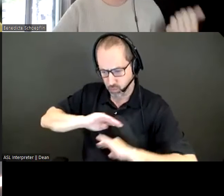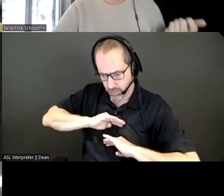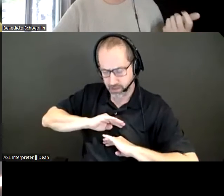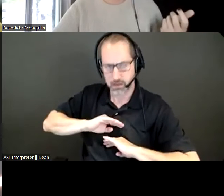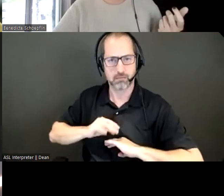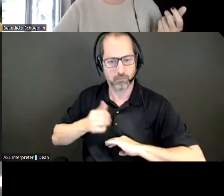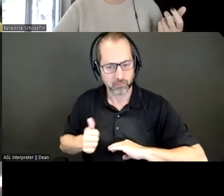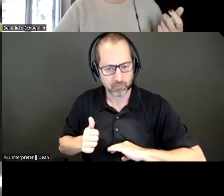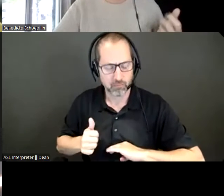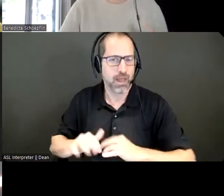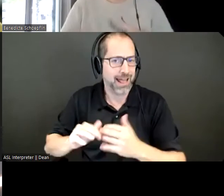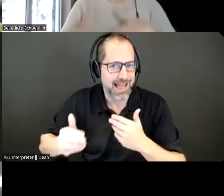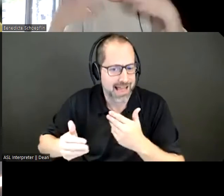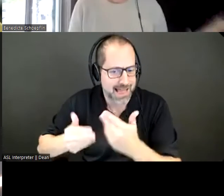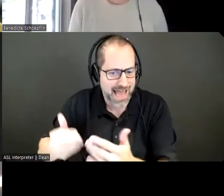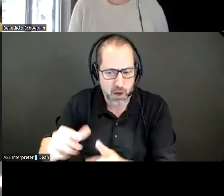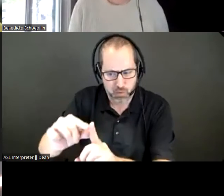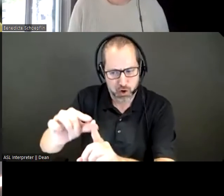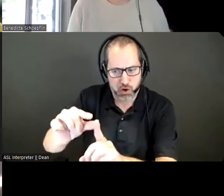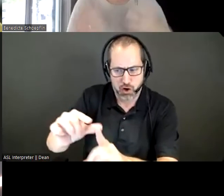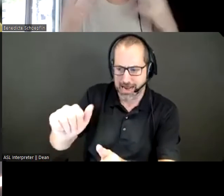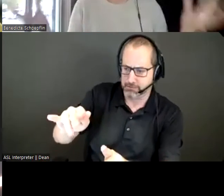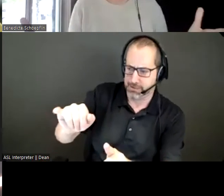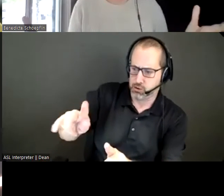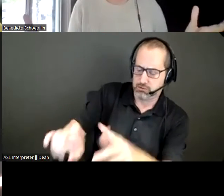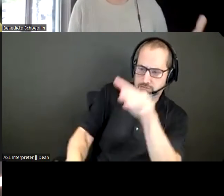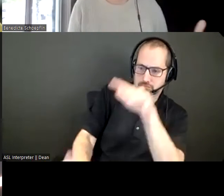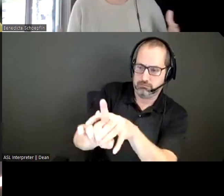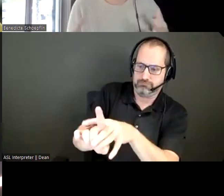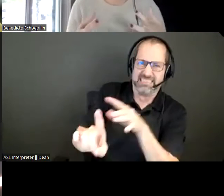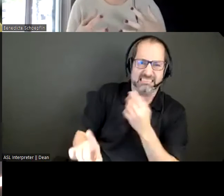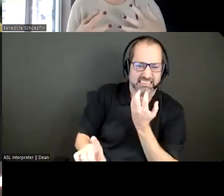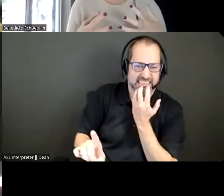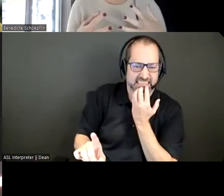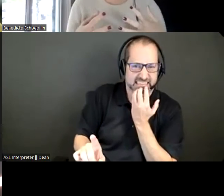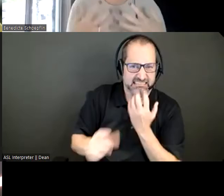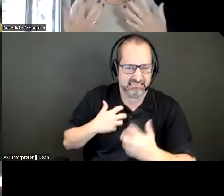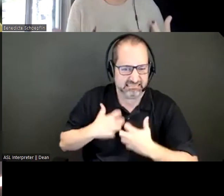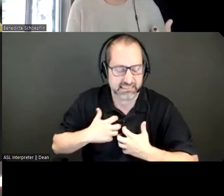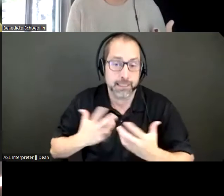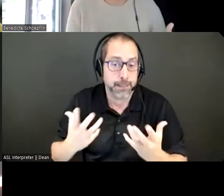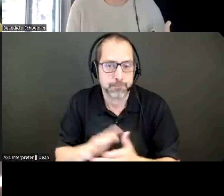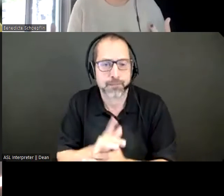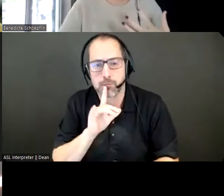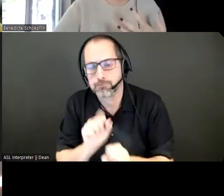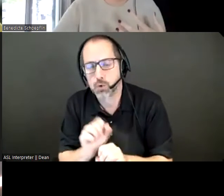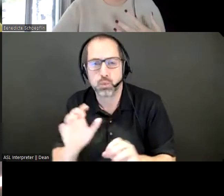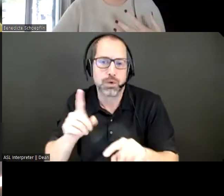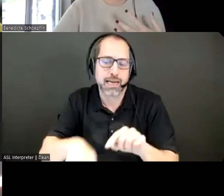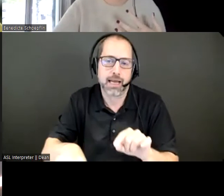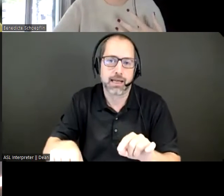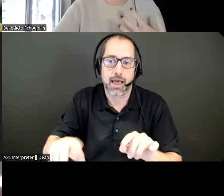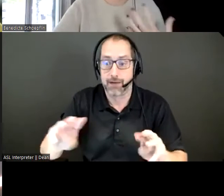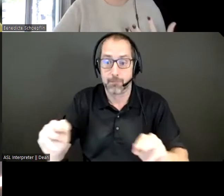word. So obviously not expecting a magical cure-all answer, but from your perspectives,